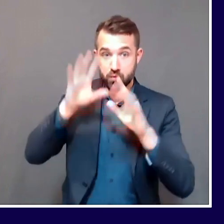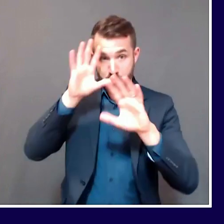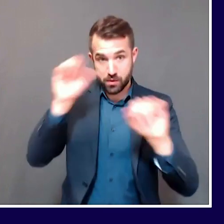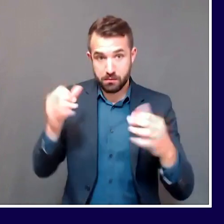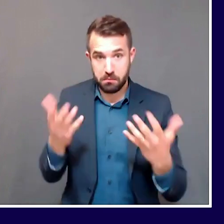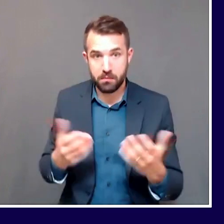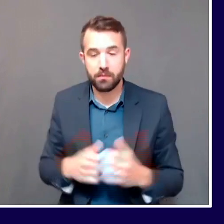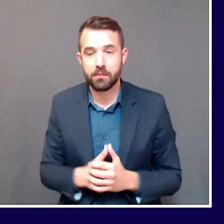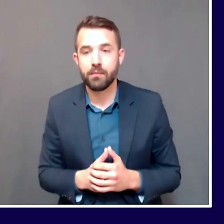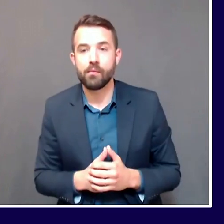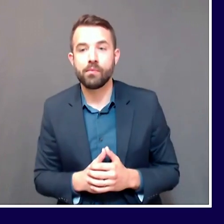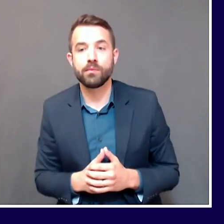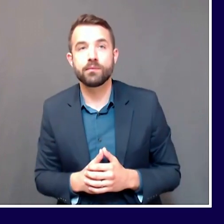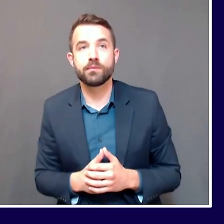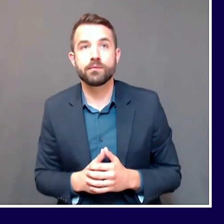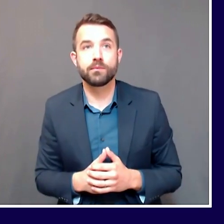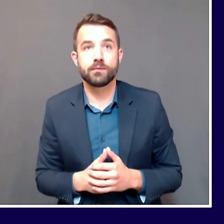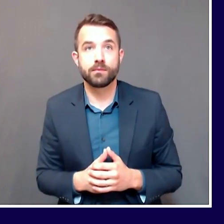And